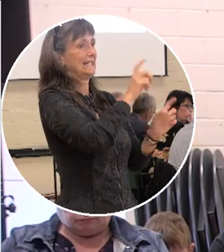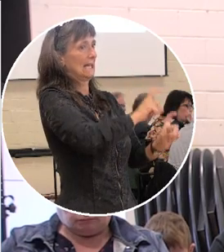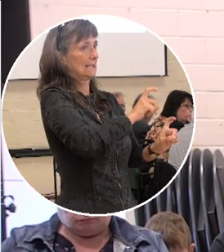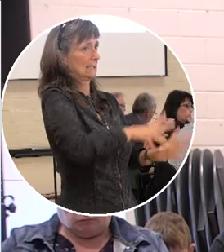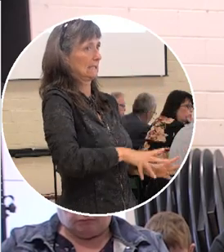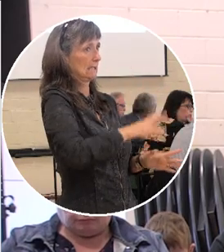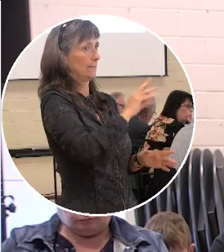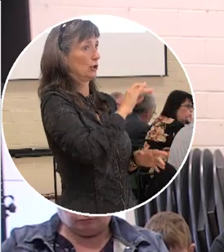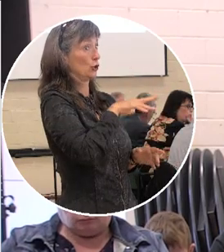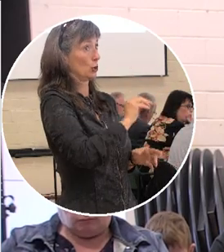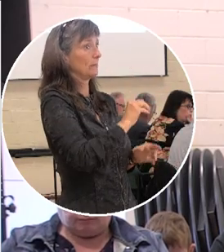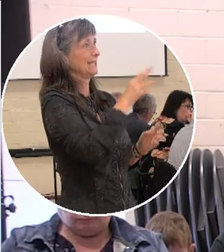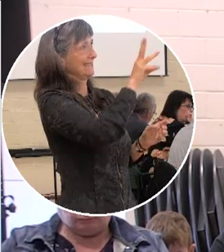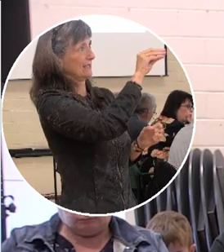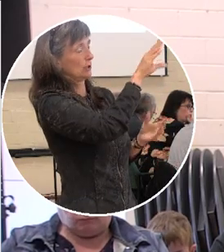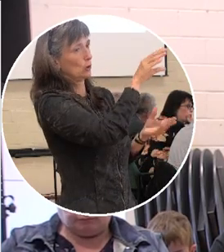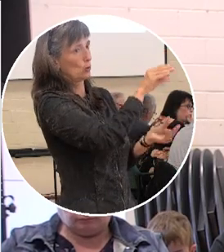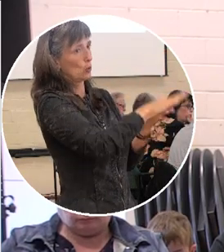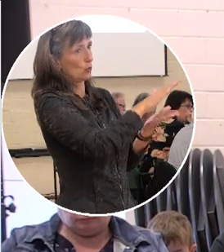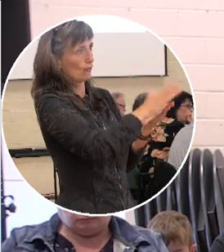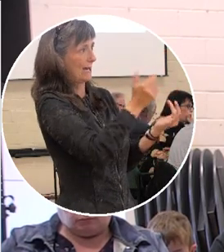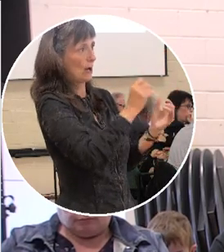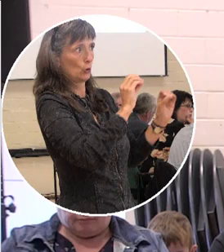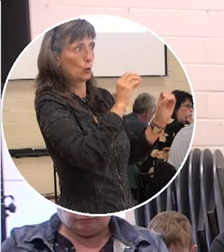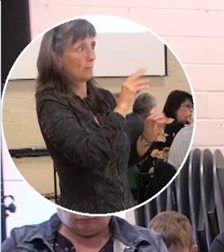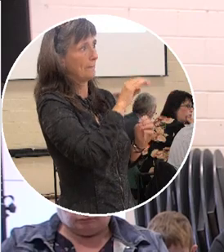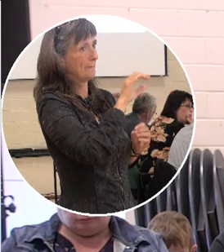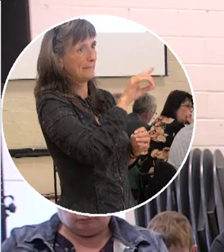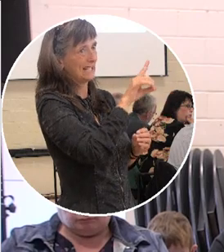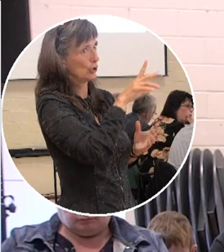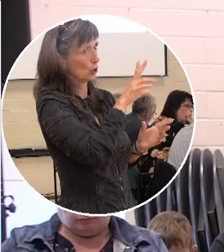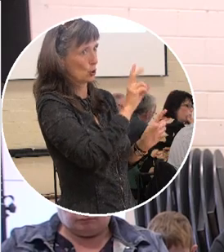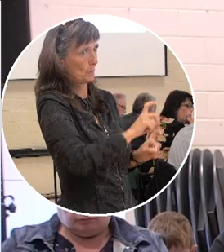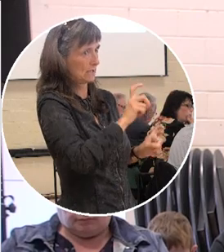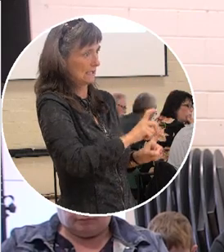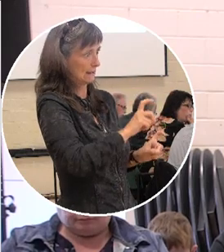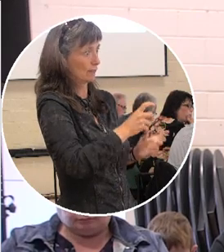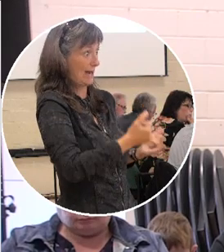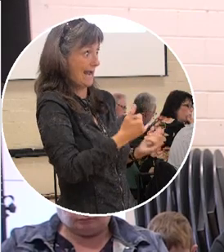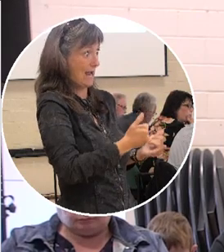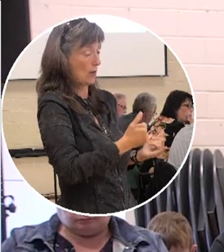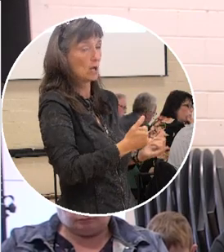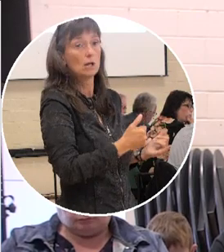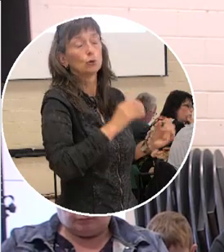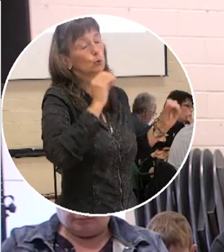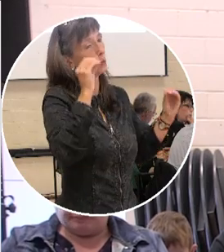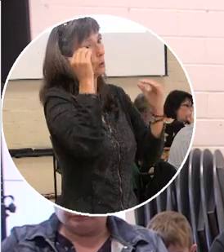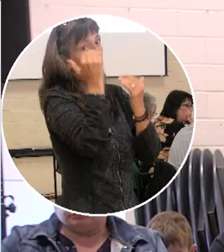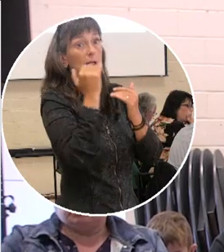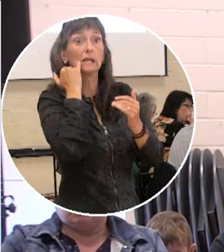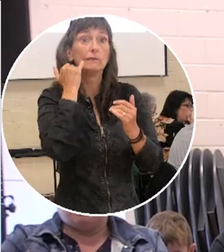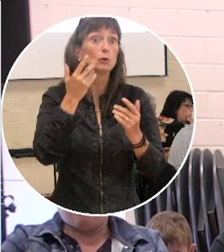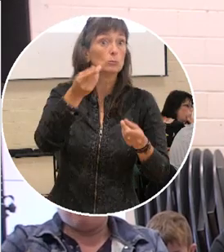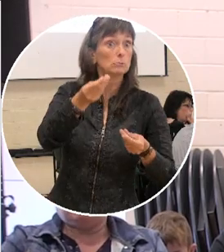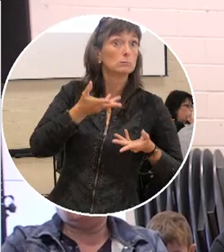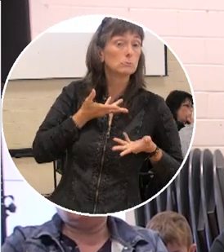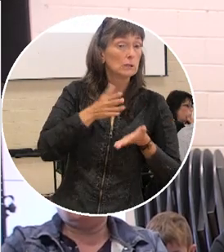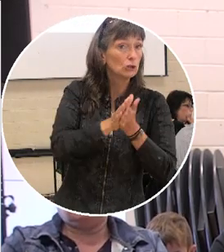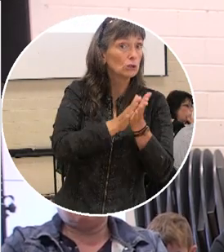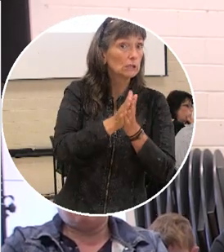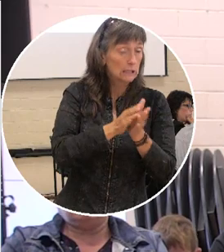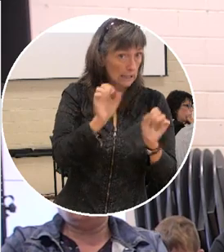schools that are participating in that. So the answer is no, there's no limit to it. When schools signify their interest,